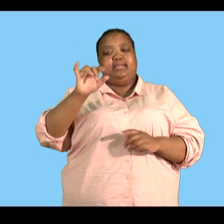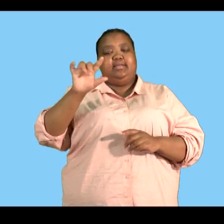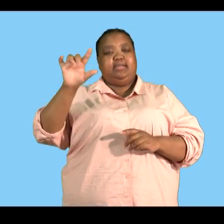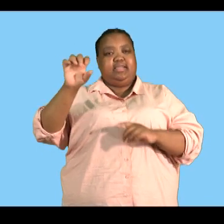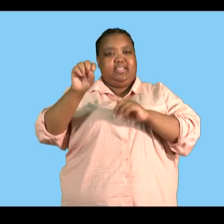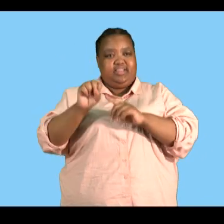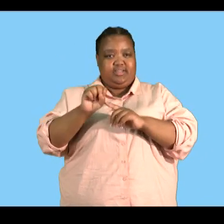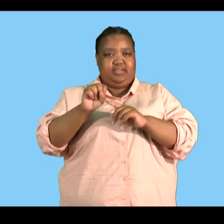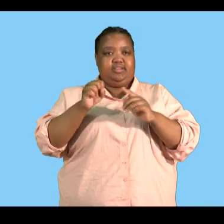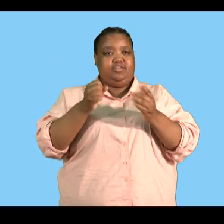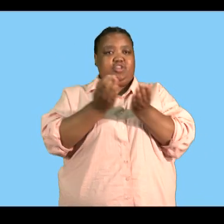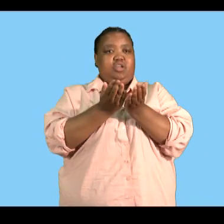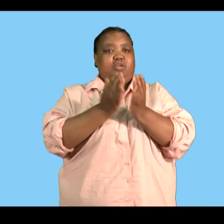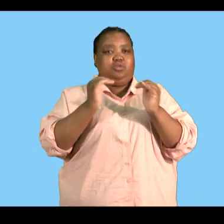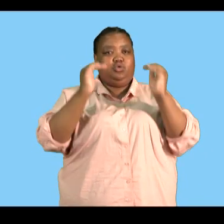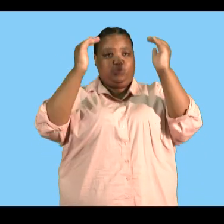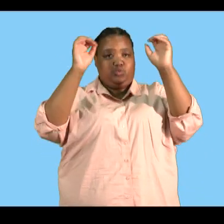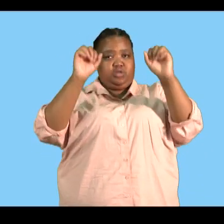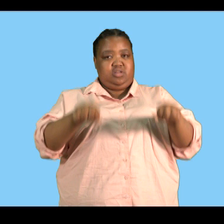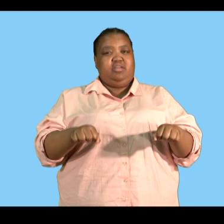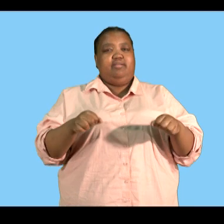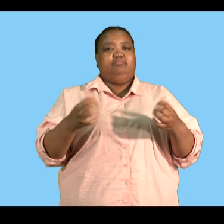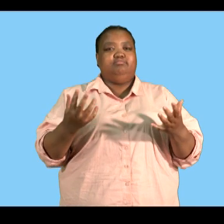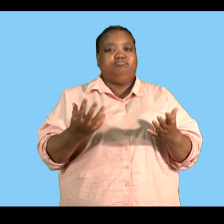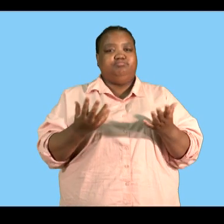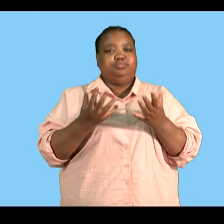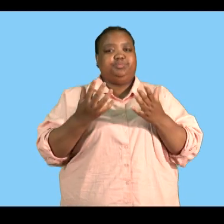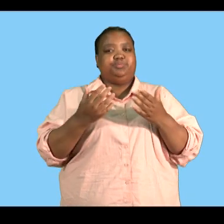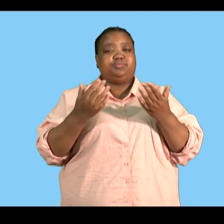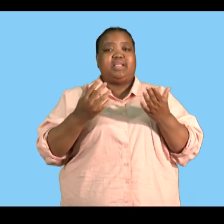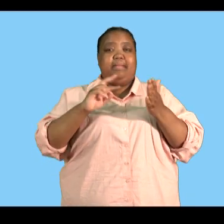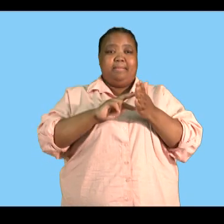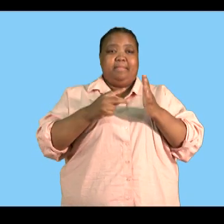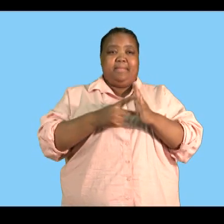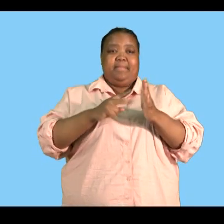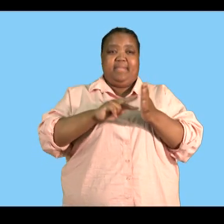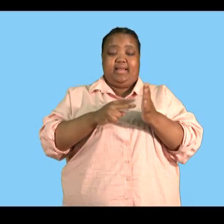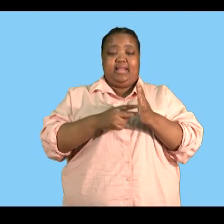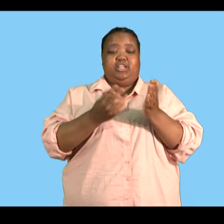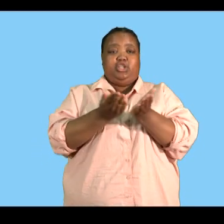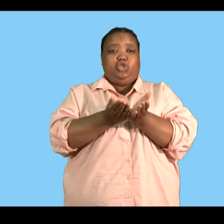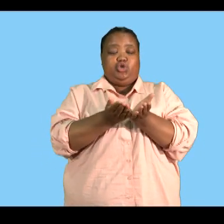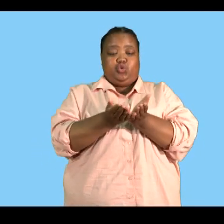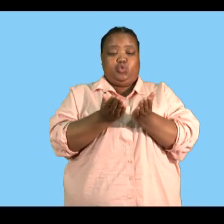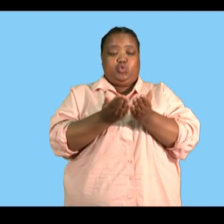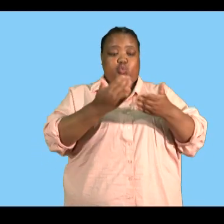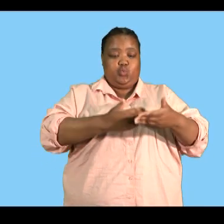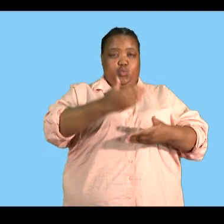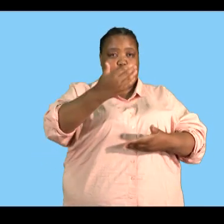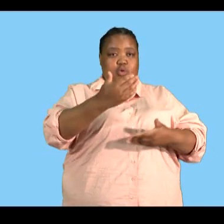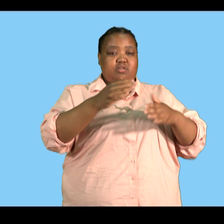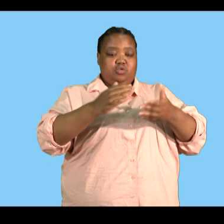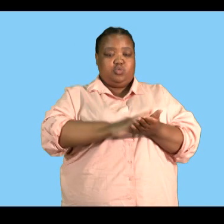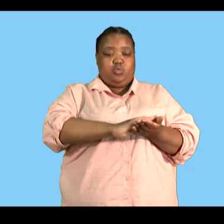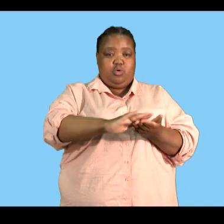plan of the school wall. So this is the scale that is shown. Looking at the